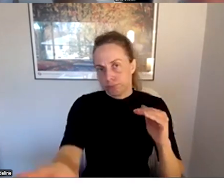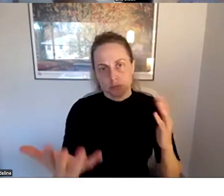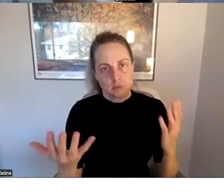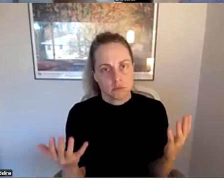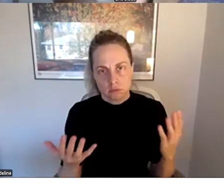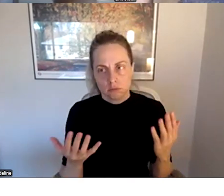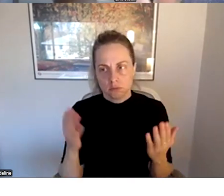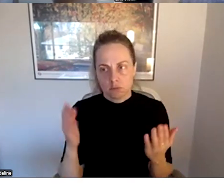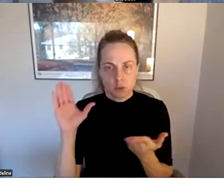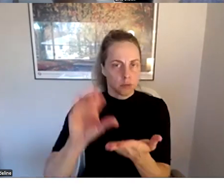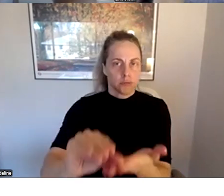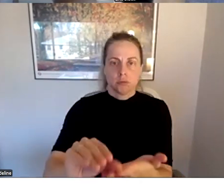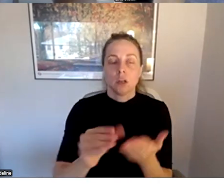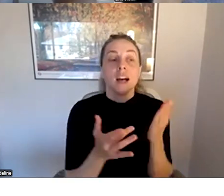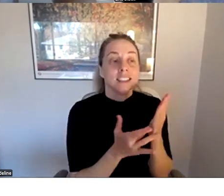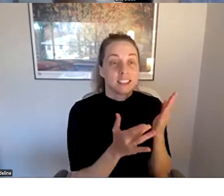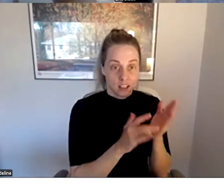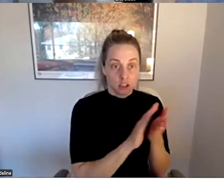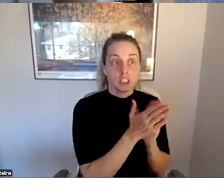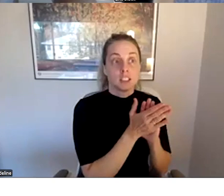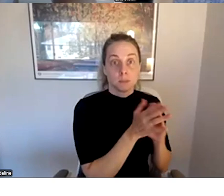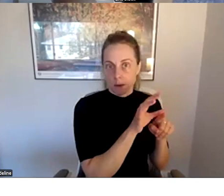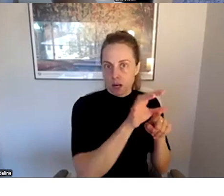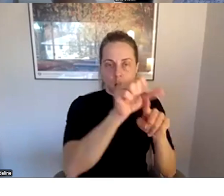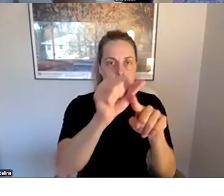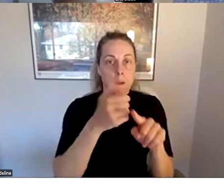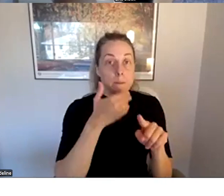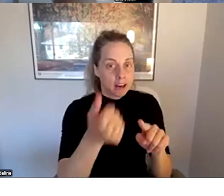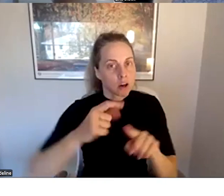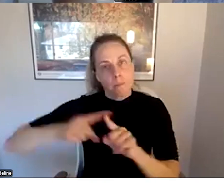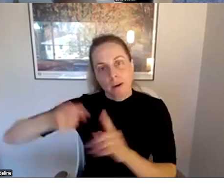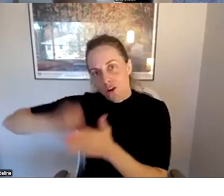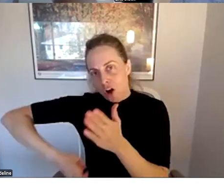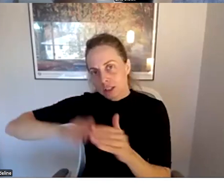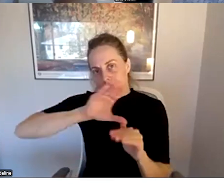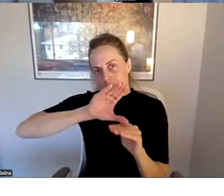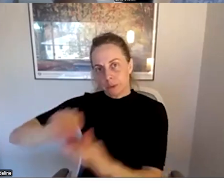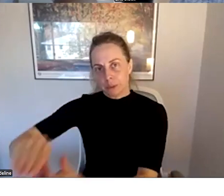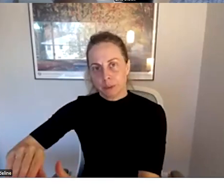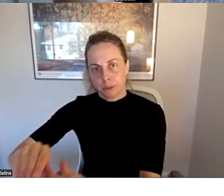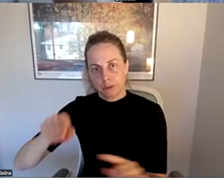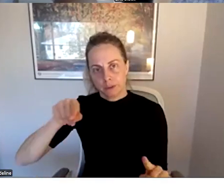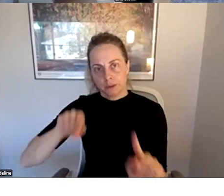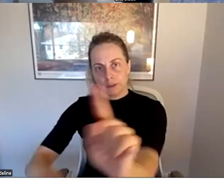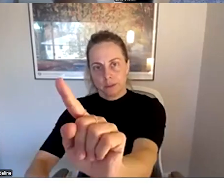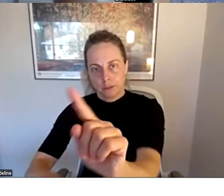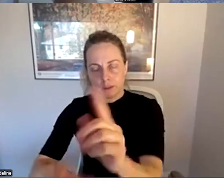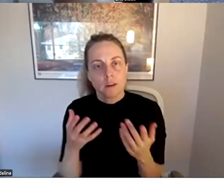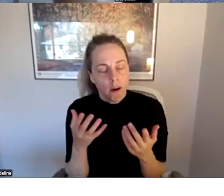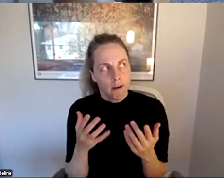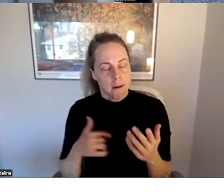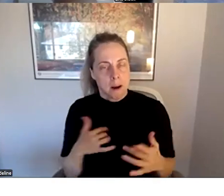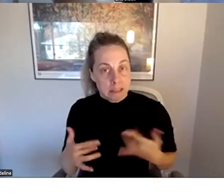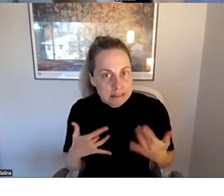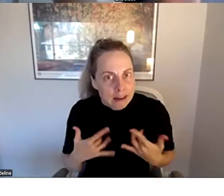And so technology is getting greater, but the cost of it and the tools are going down. And so I am excited when I think about what that means